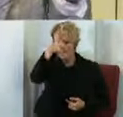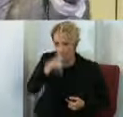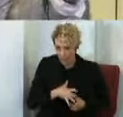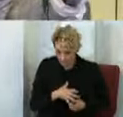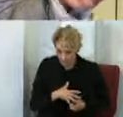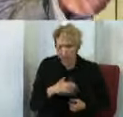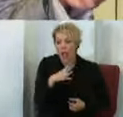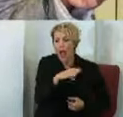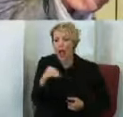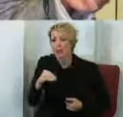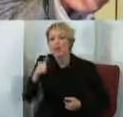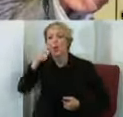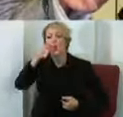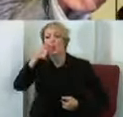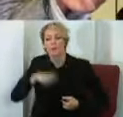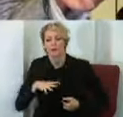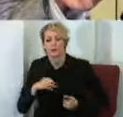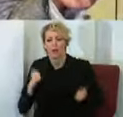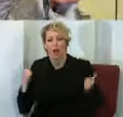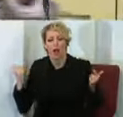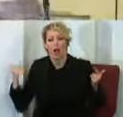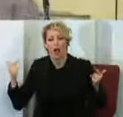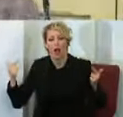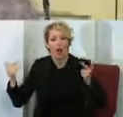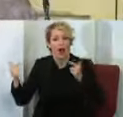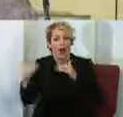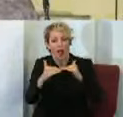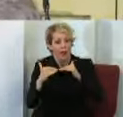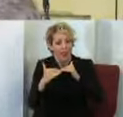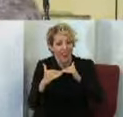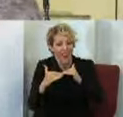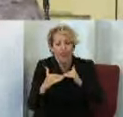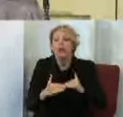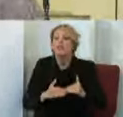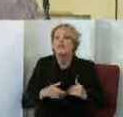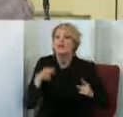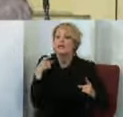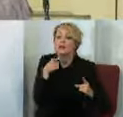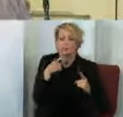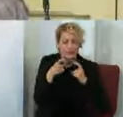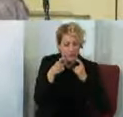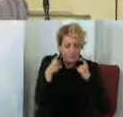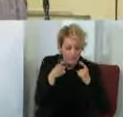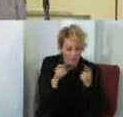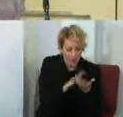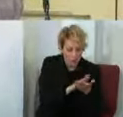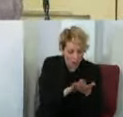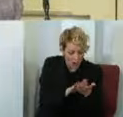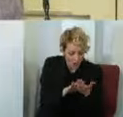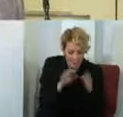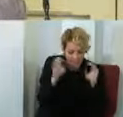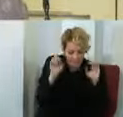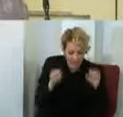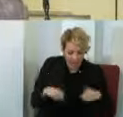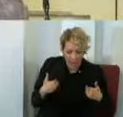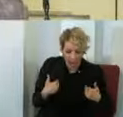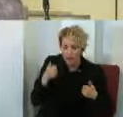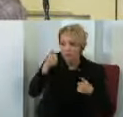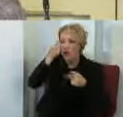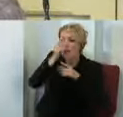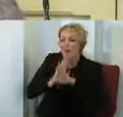all of us, so that your sins may be forgiven and so that you may have a blessed